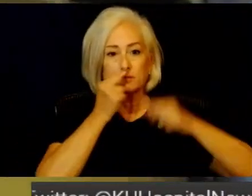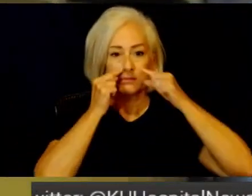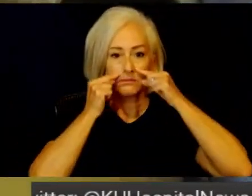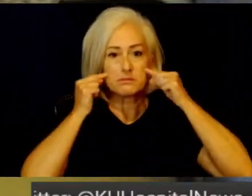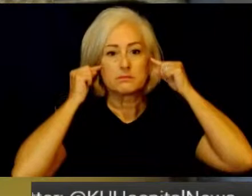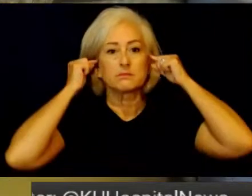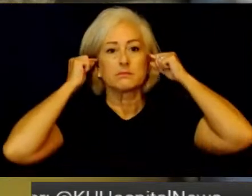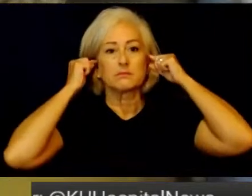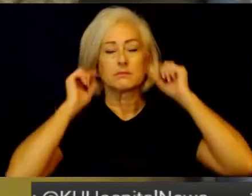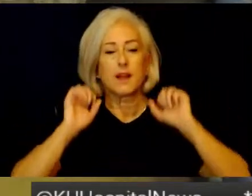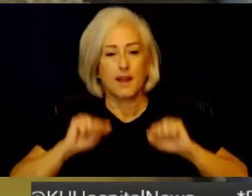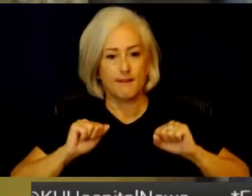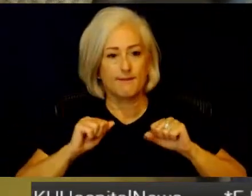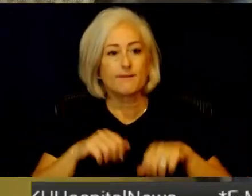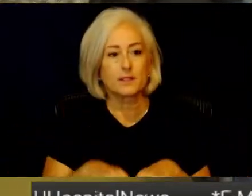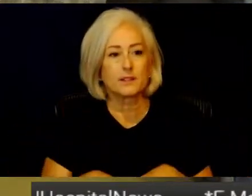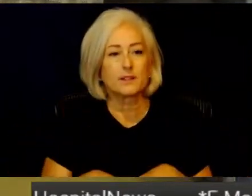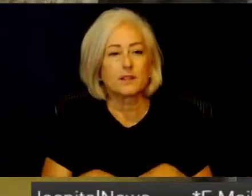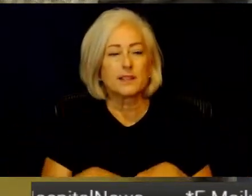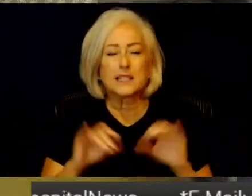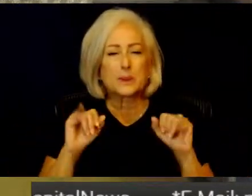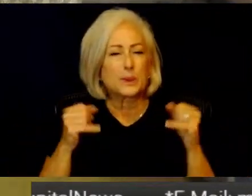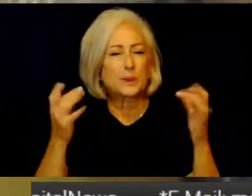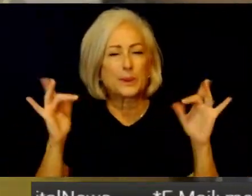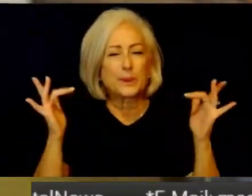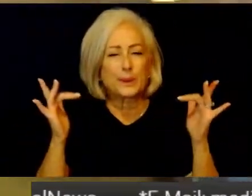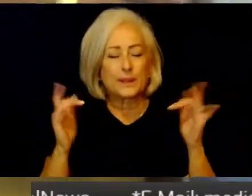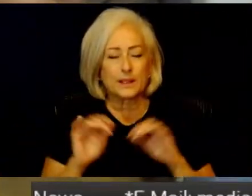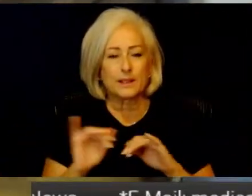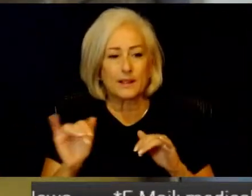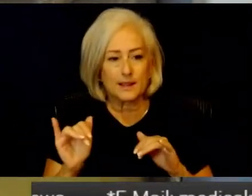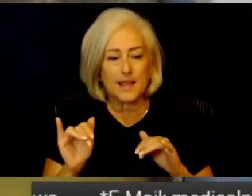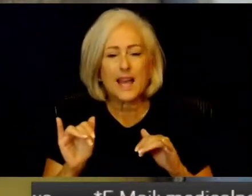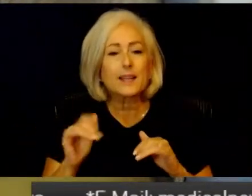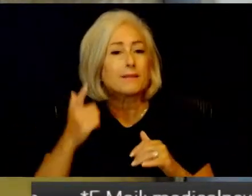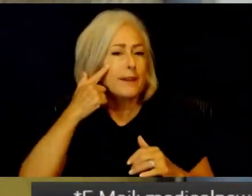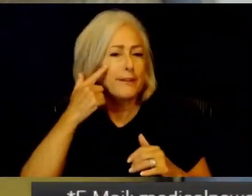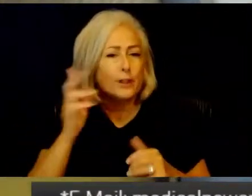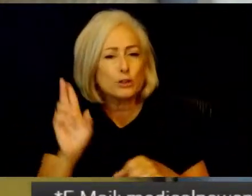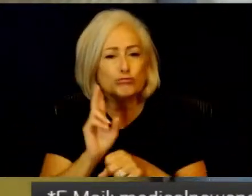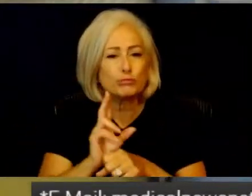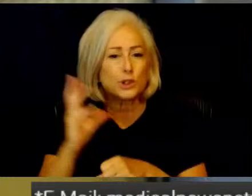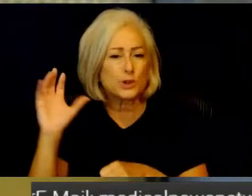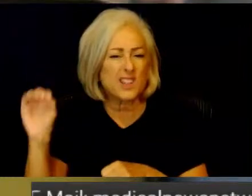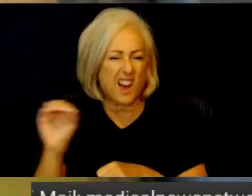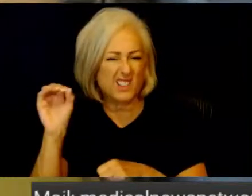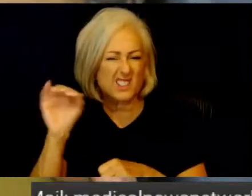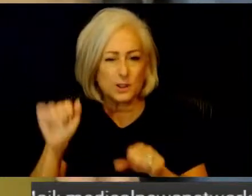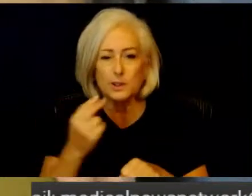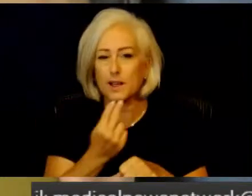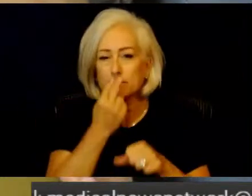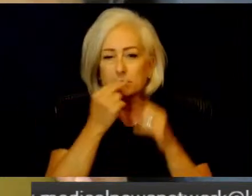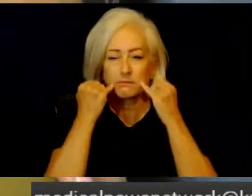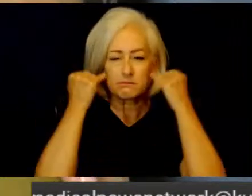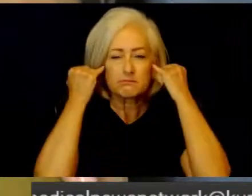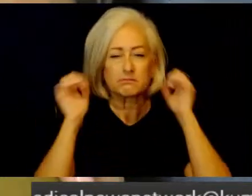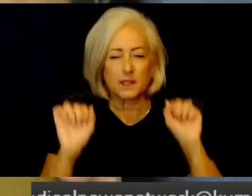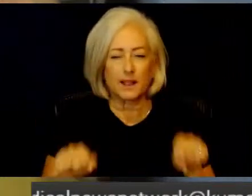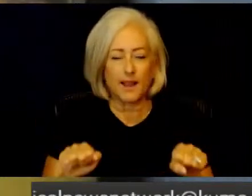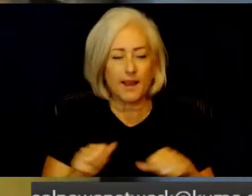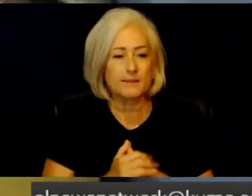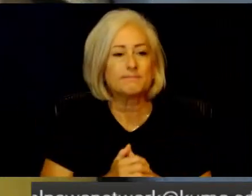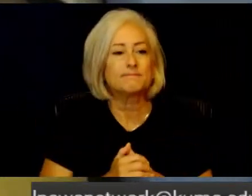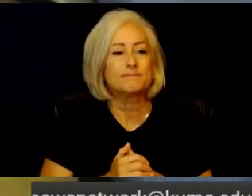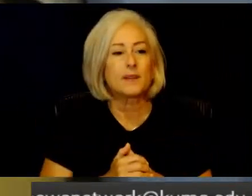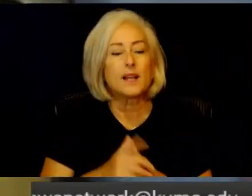cannula, almost like when you get on oxygen you have a thin cannula under the nose. So this works on a more standard way of looking actually at the airflow